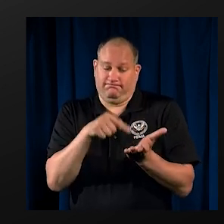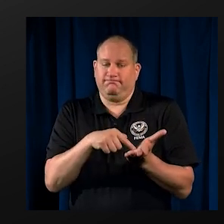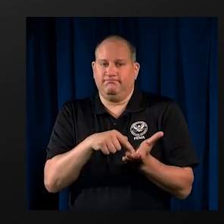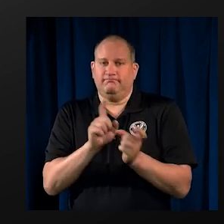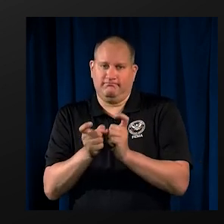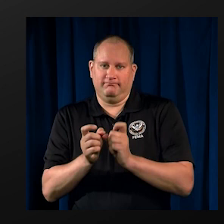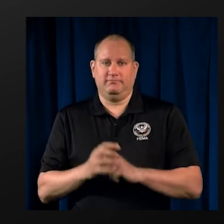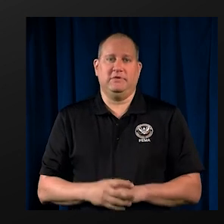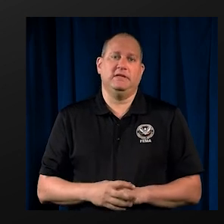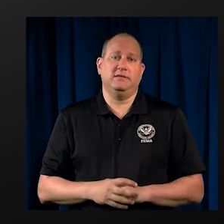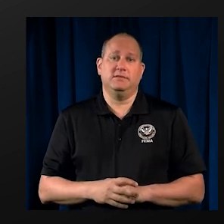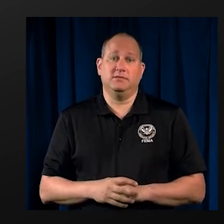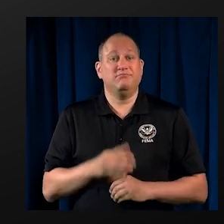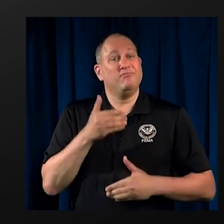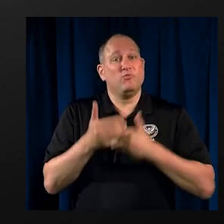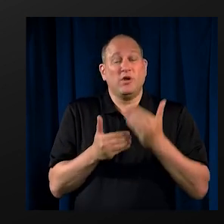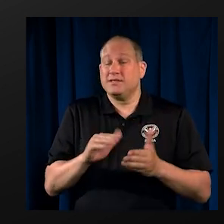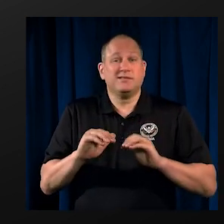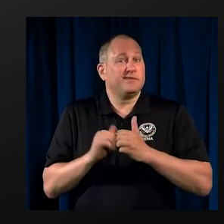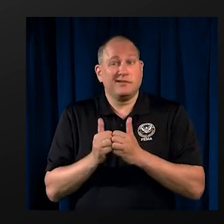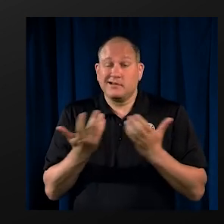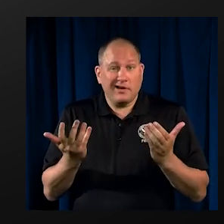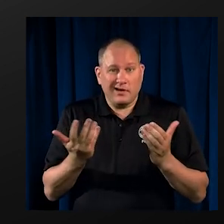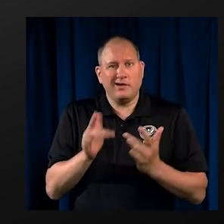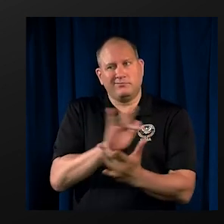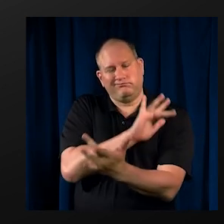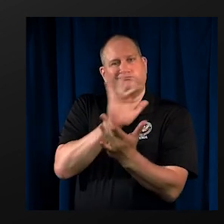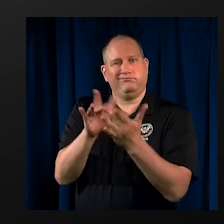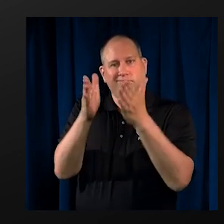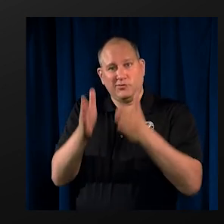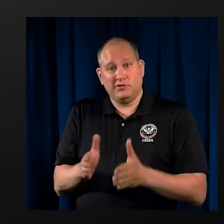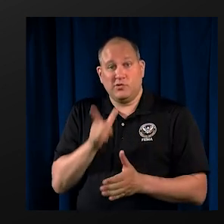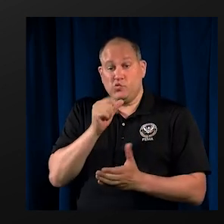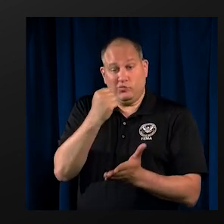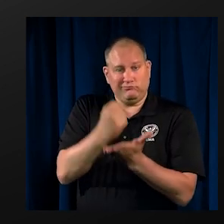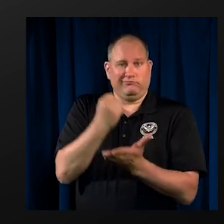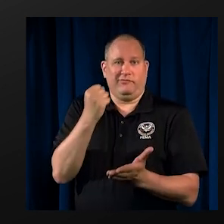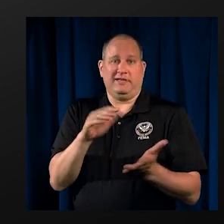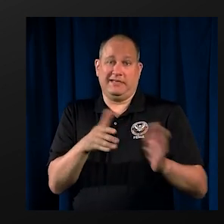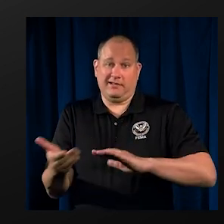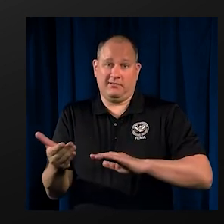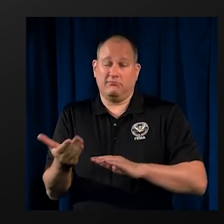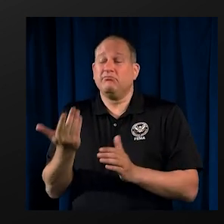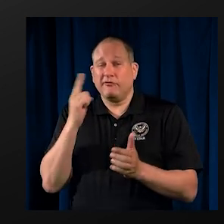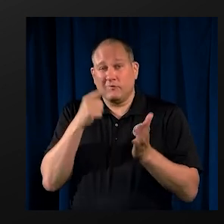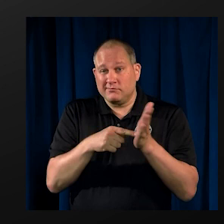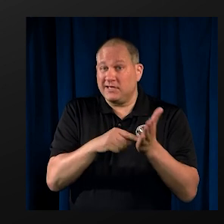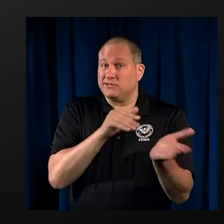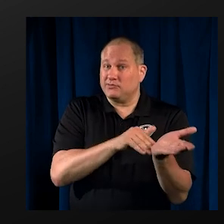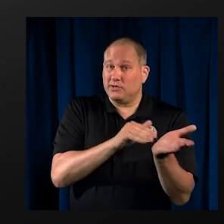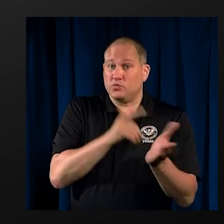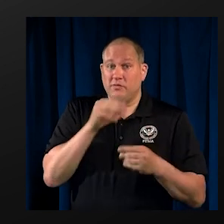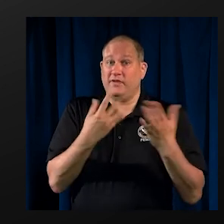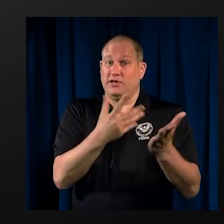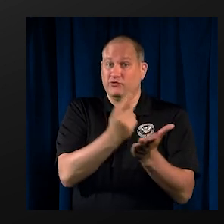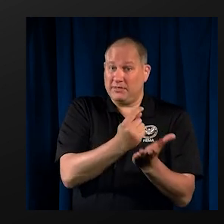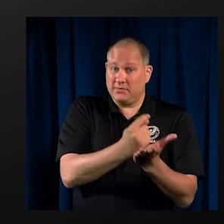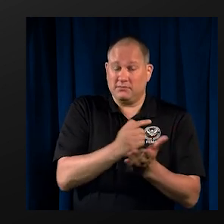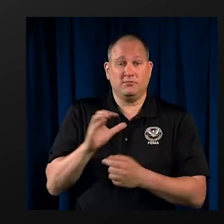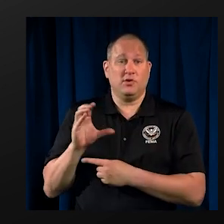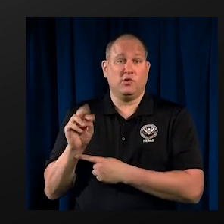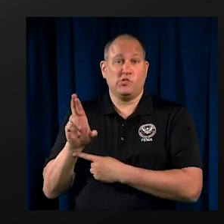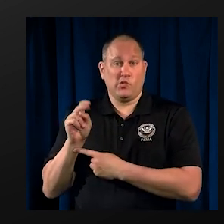change or amend it. This process starts with contacting the person who certified the death, such as a doctor who provided treatment,